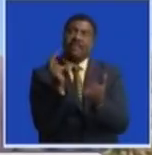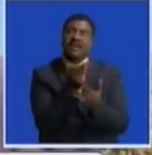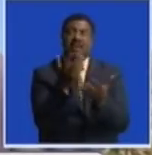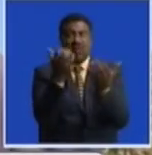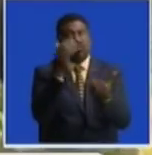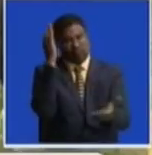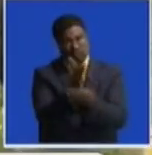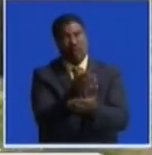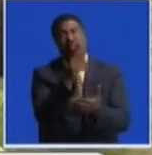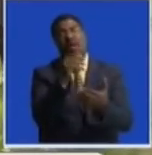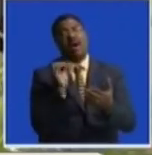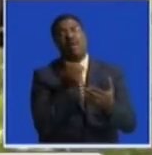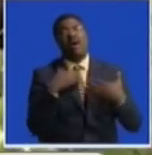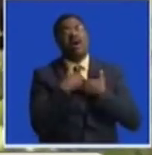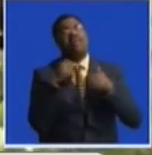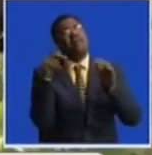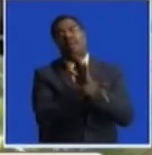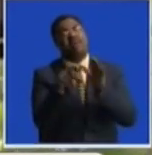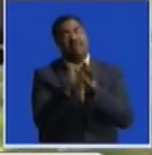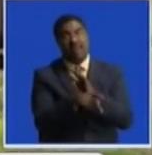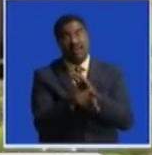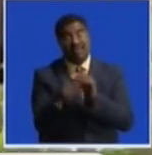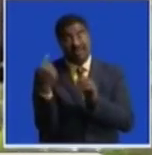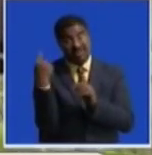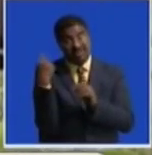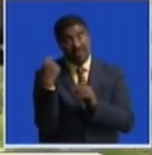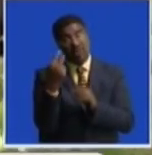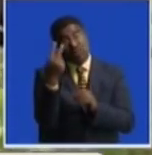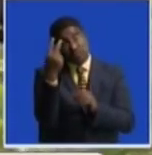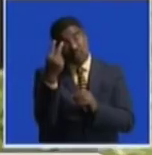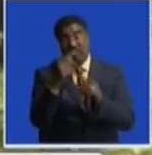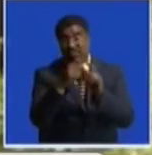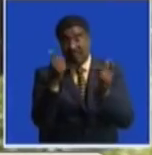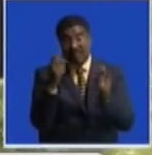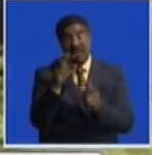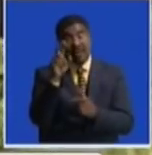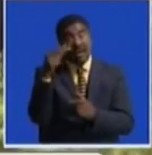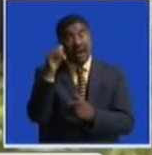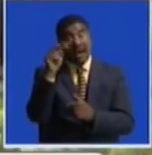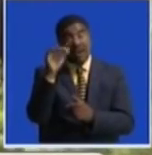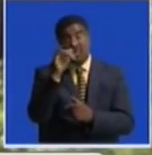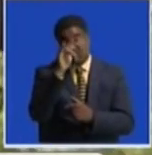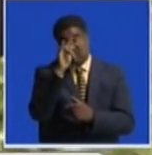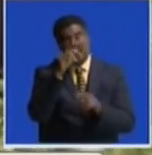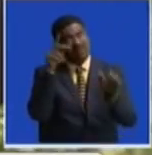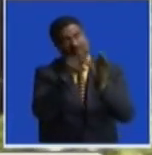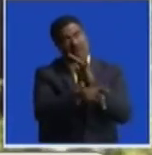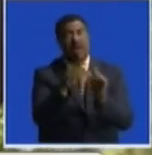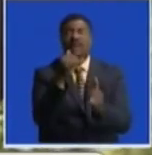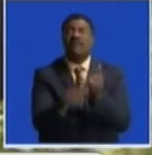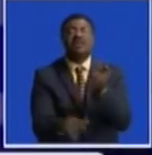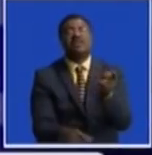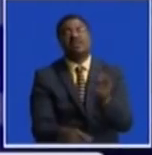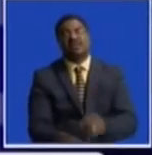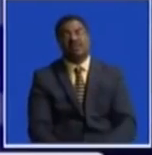an end. Recently, 2 white rhinos were killed in the Mosotunya National Park. Angela Limonya, ZNBC News in Livingstone.